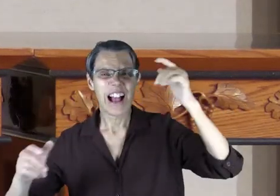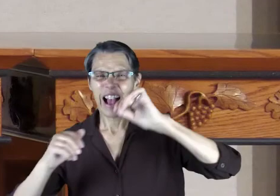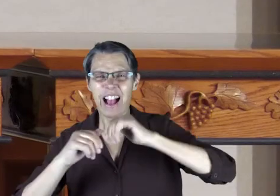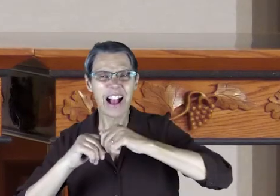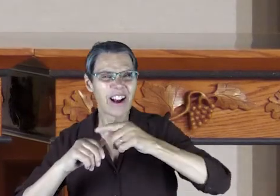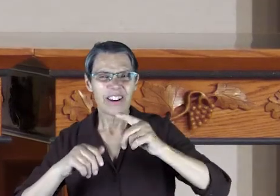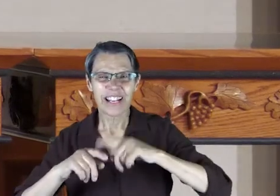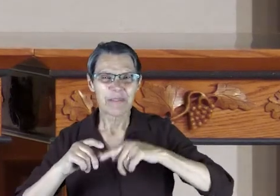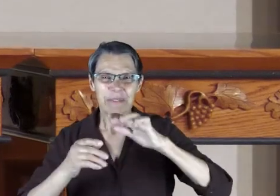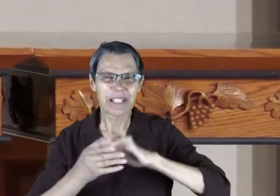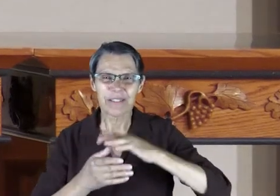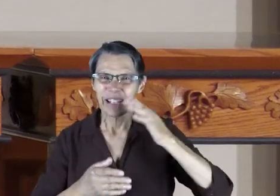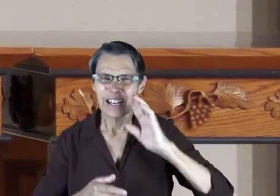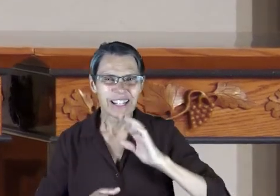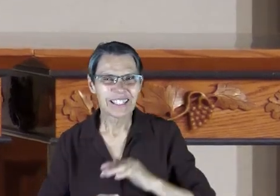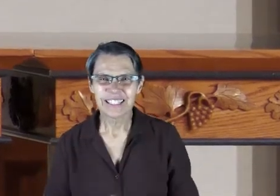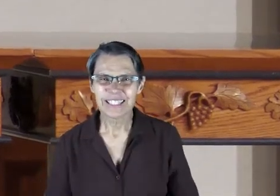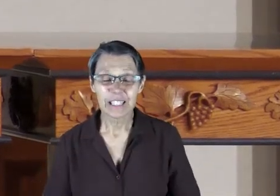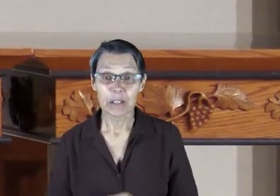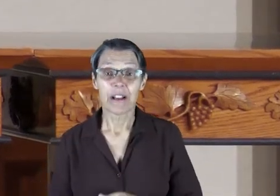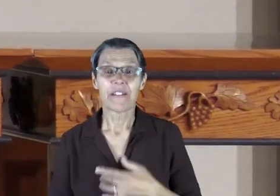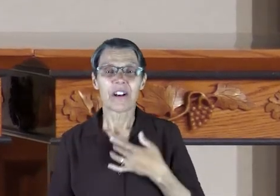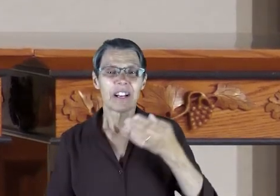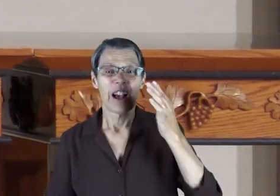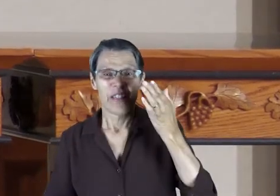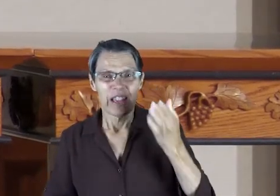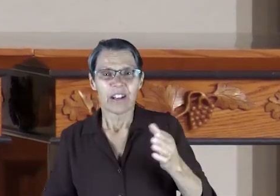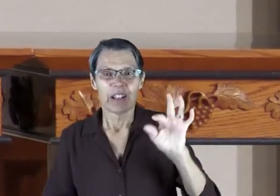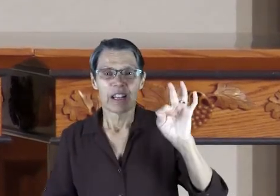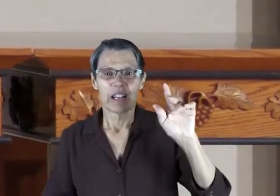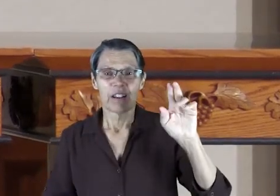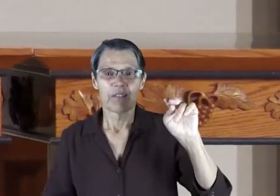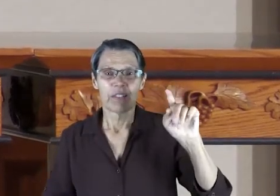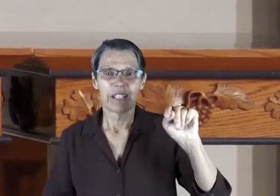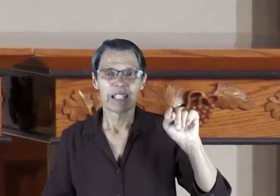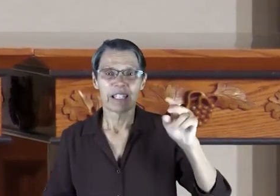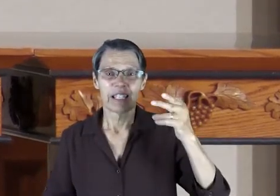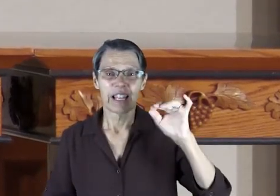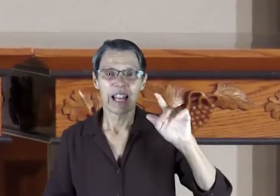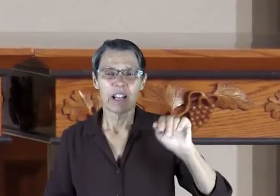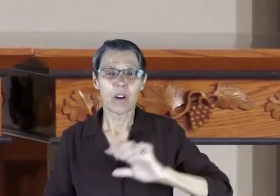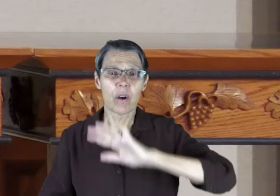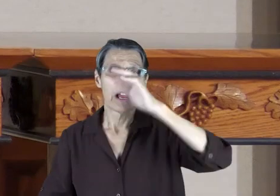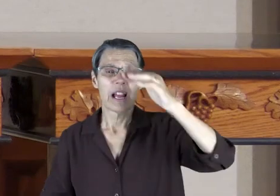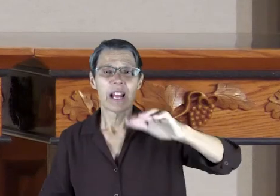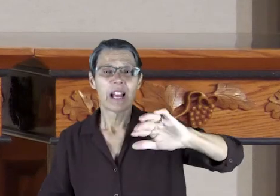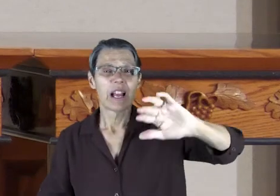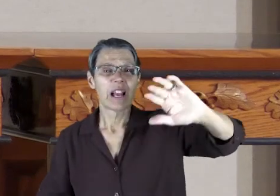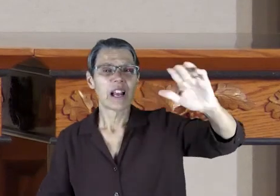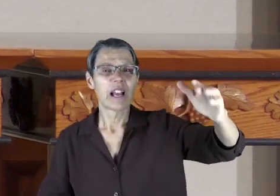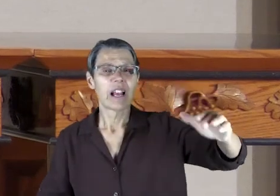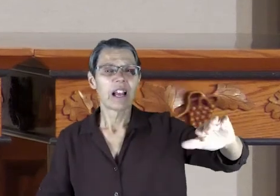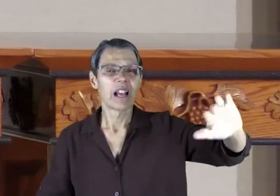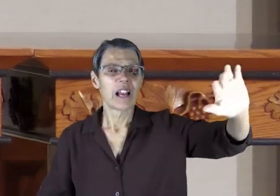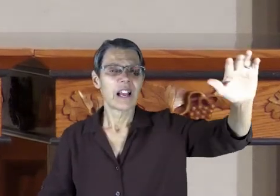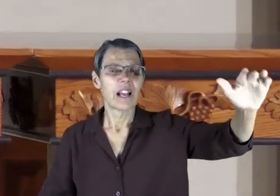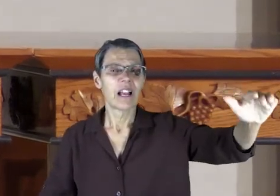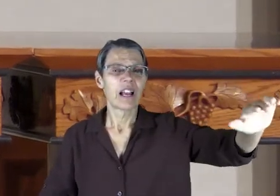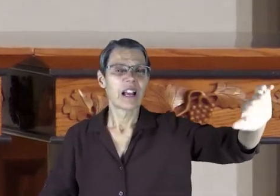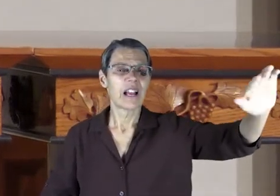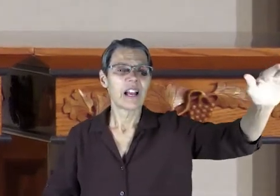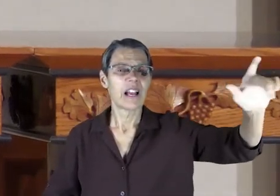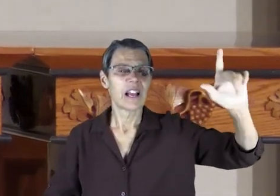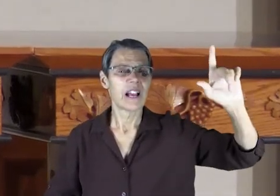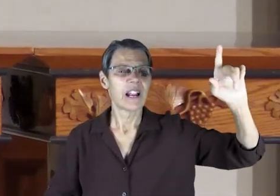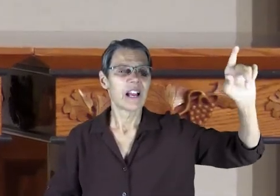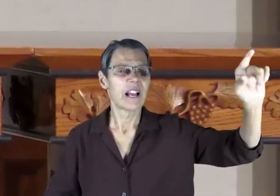Sometimes I experience God in the Flint Hills the waves of green that go on and on and